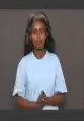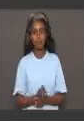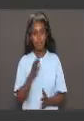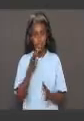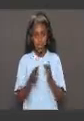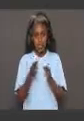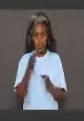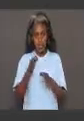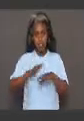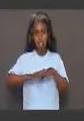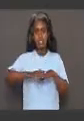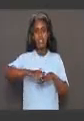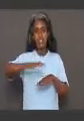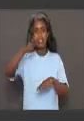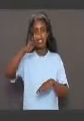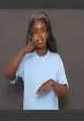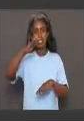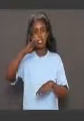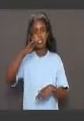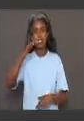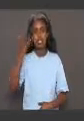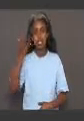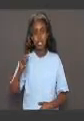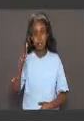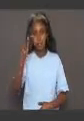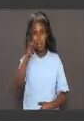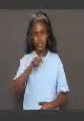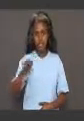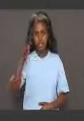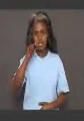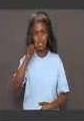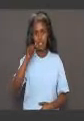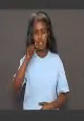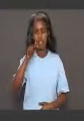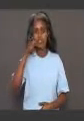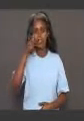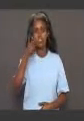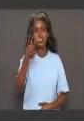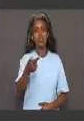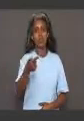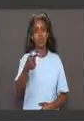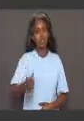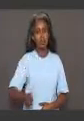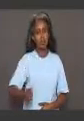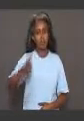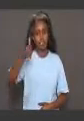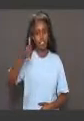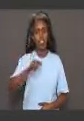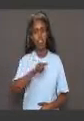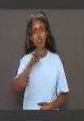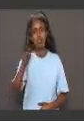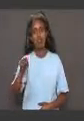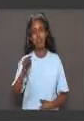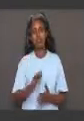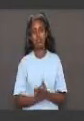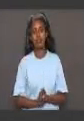it is greater than a semicircle, it is called a major